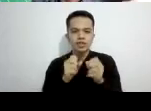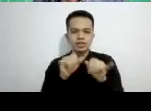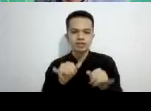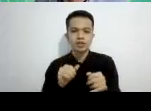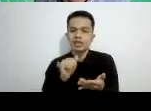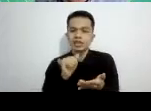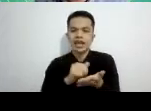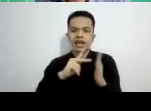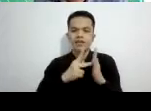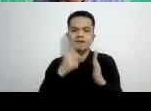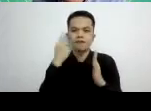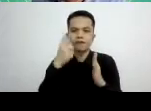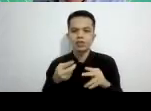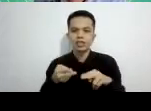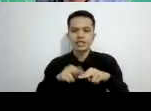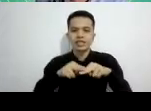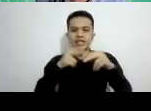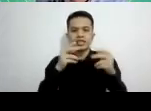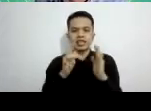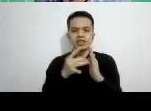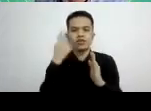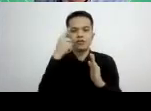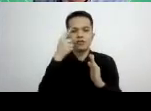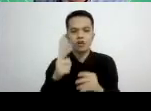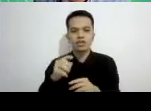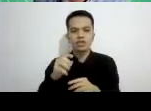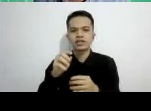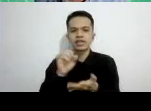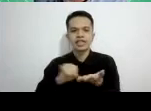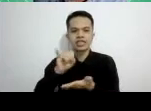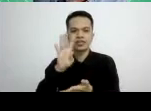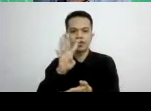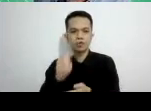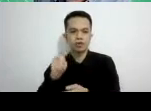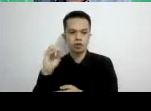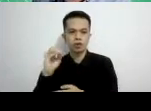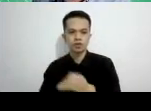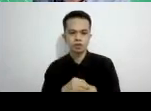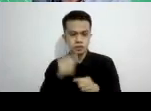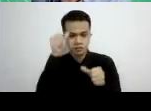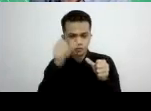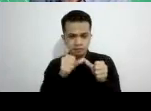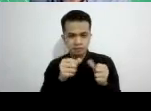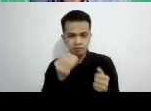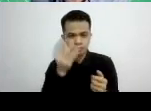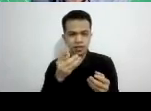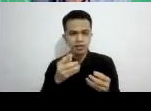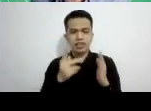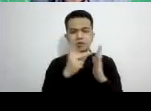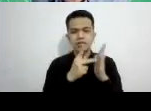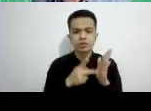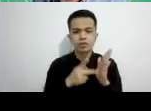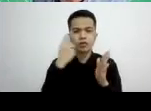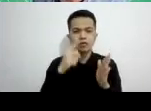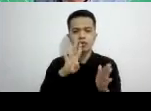key as an emerging technology in Industry 4.0. So remember we mentioned some principles of Industry 4.0